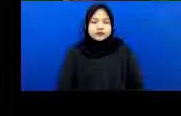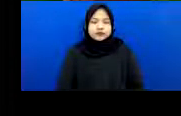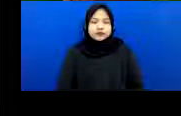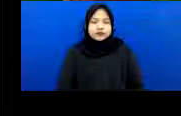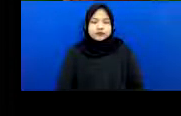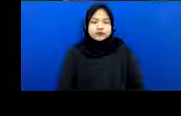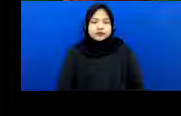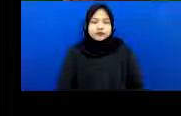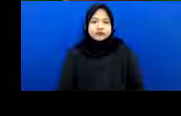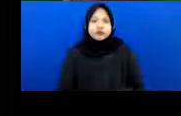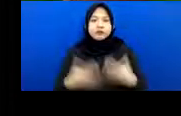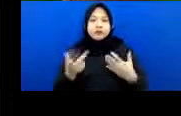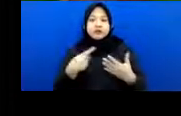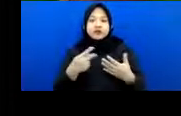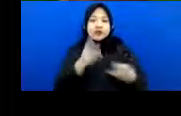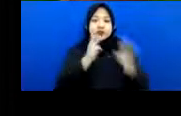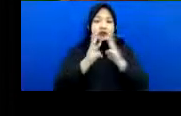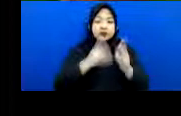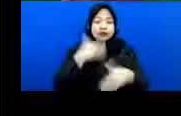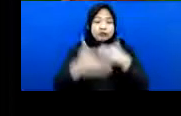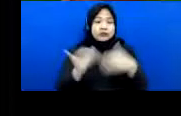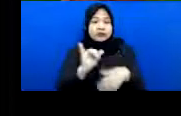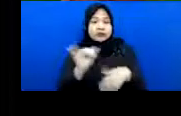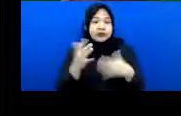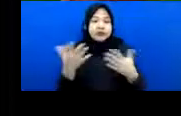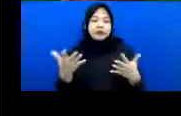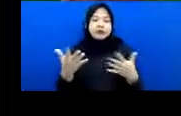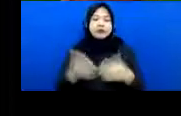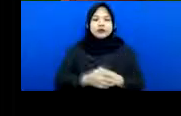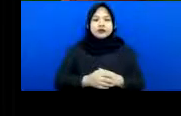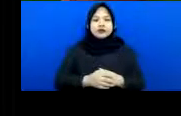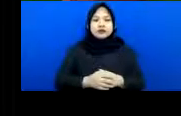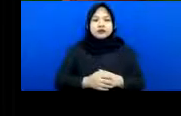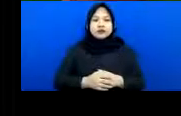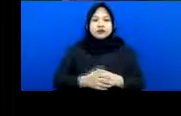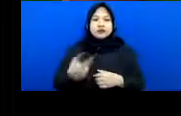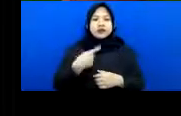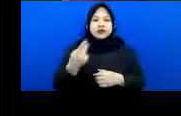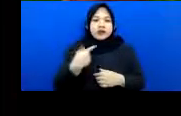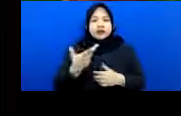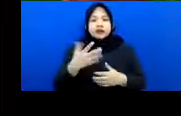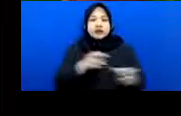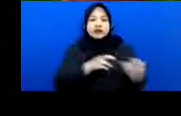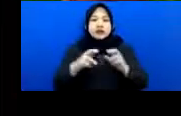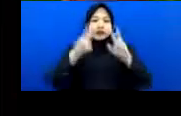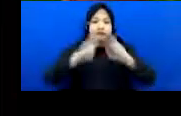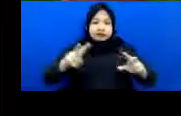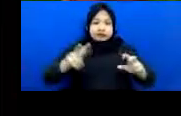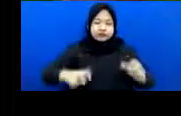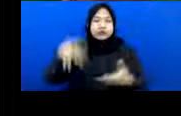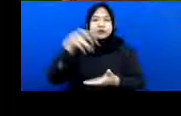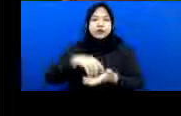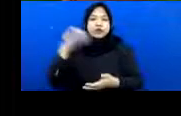So how are we going to conduct the interview session? Like we mentioned before, we'll be conducted the research in special region